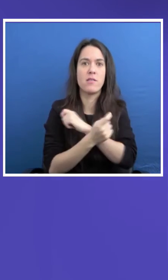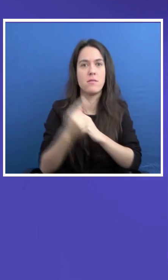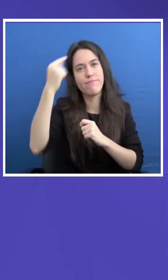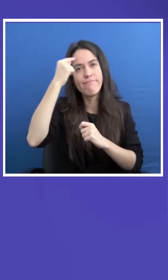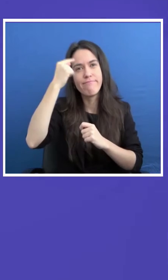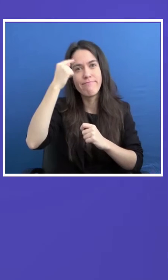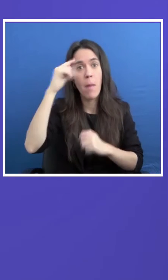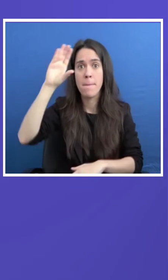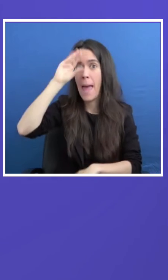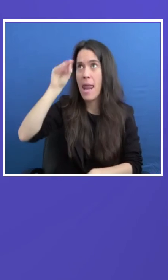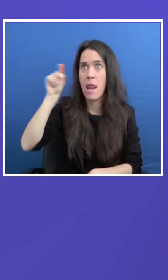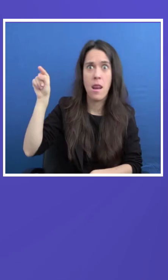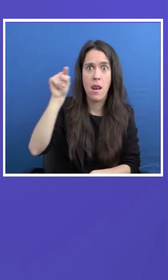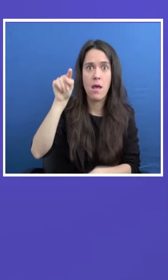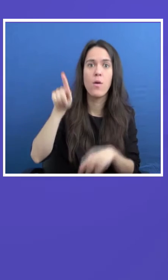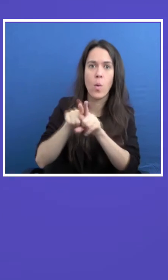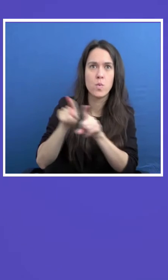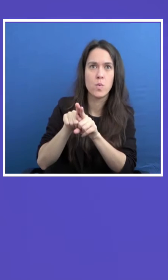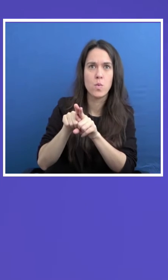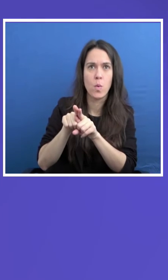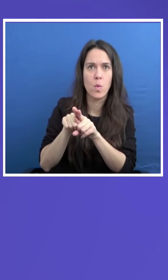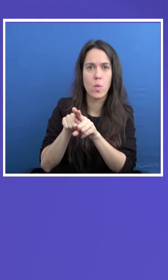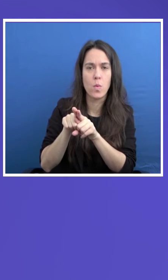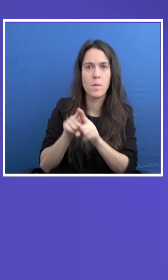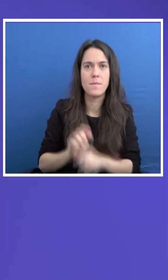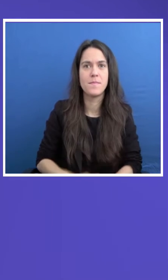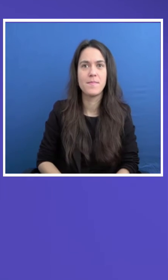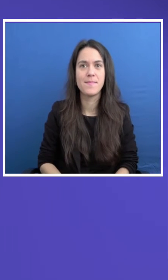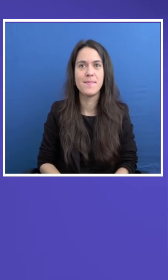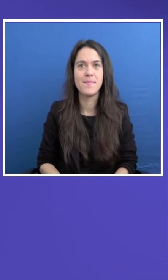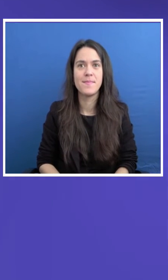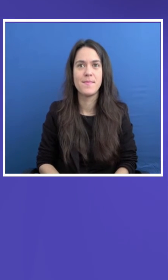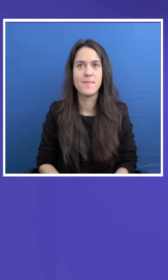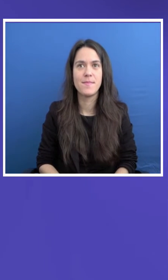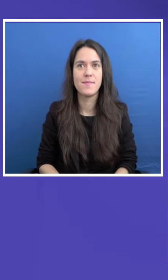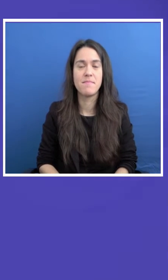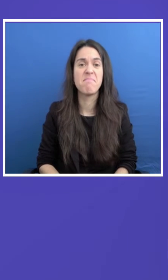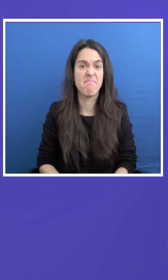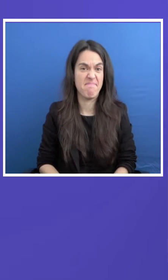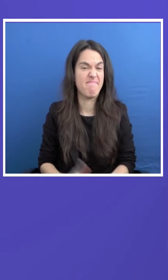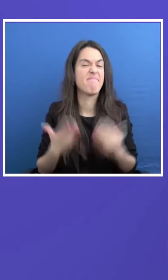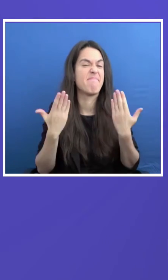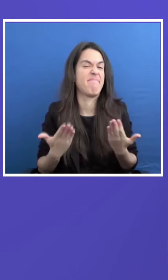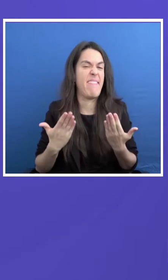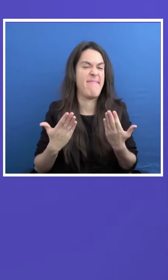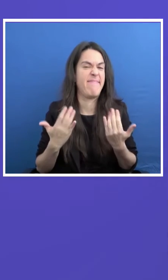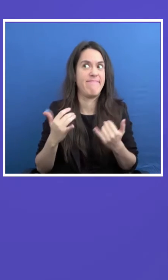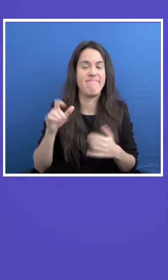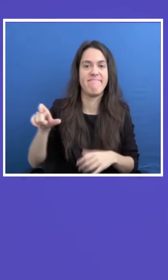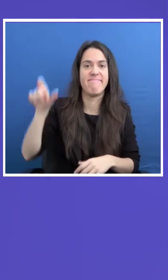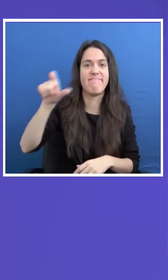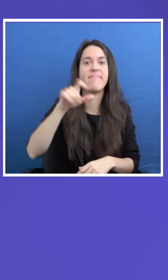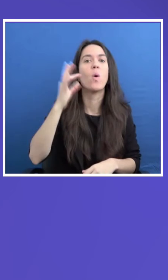as well. You would often still come across men who would say, well, she achieved this and